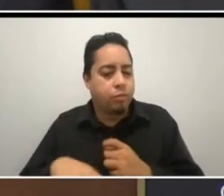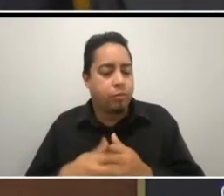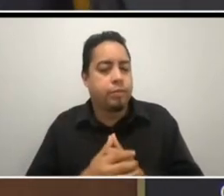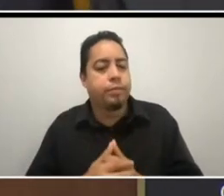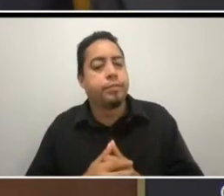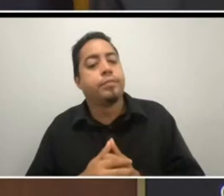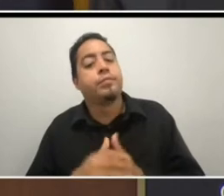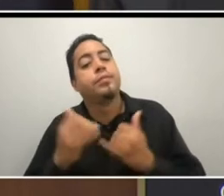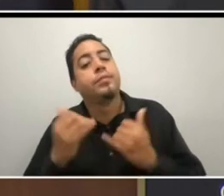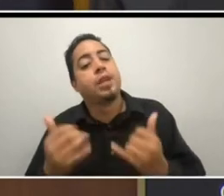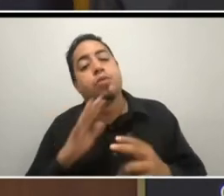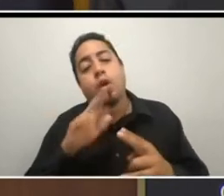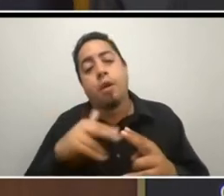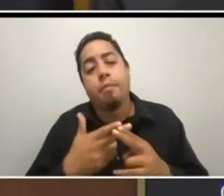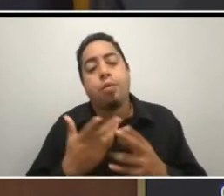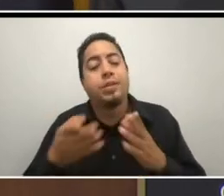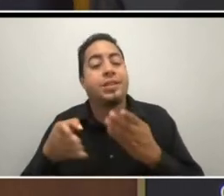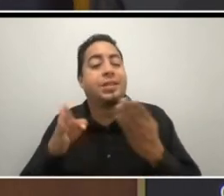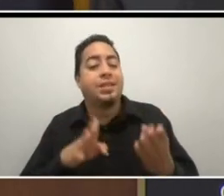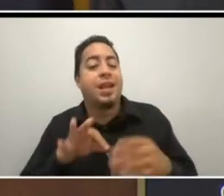dead voters.